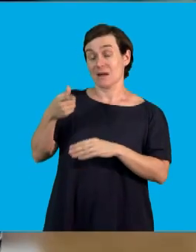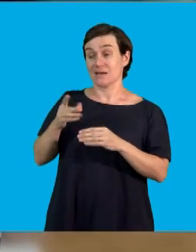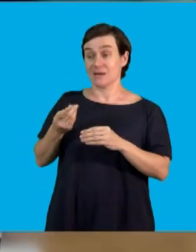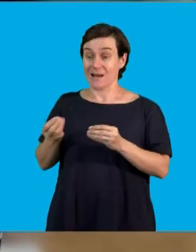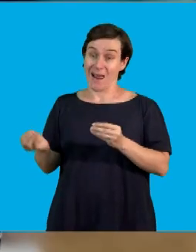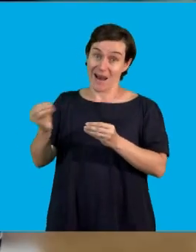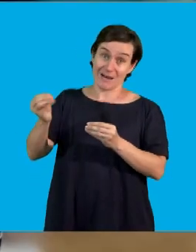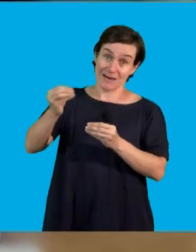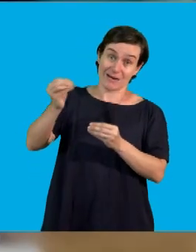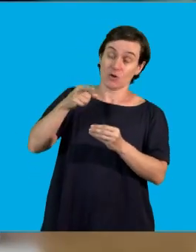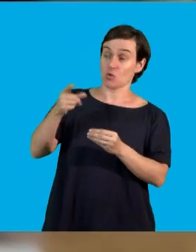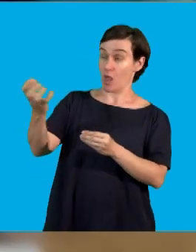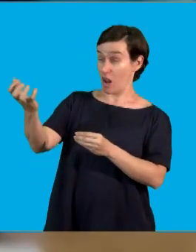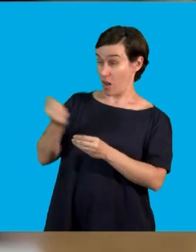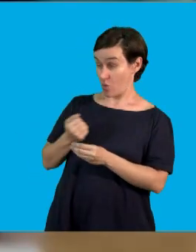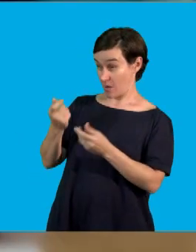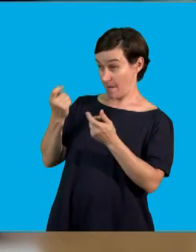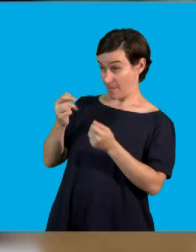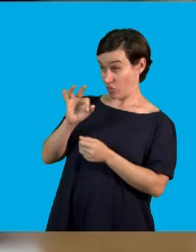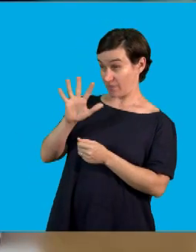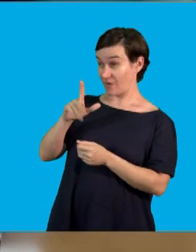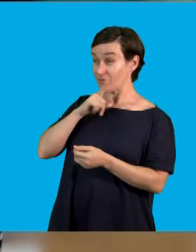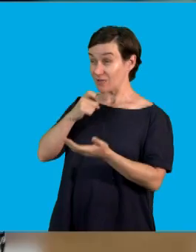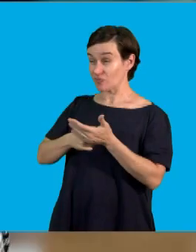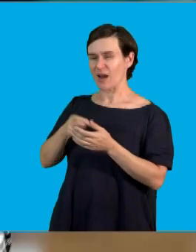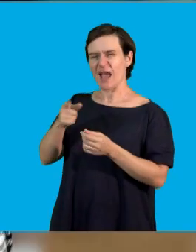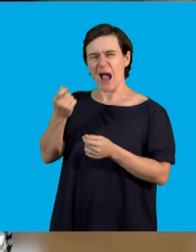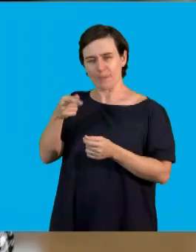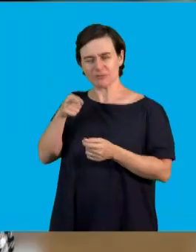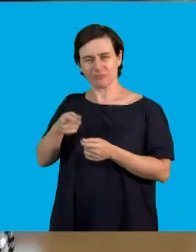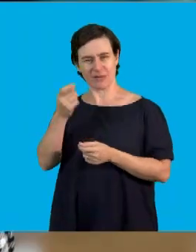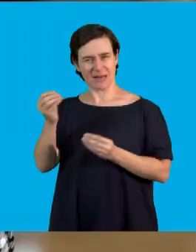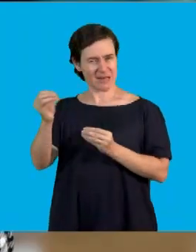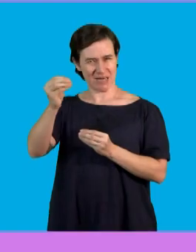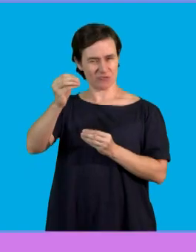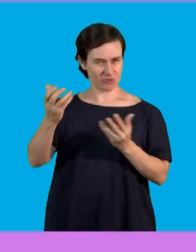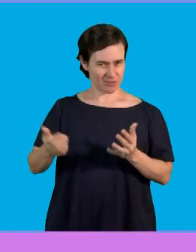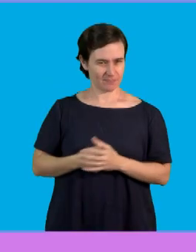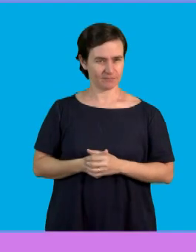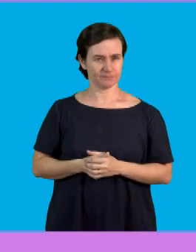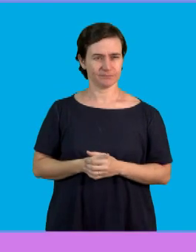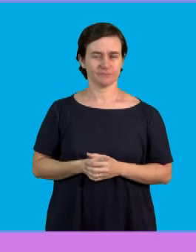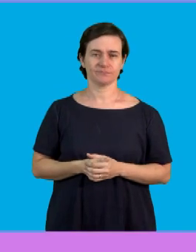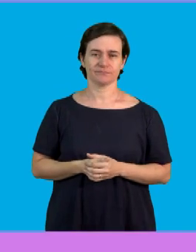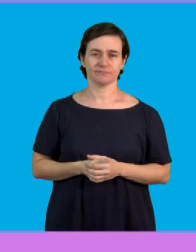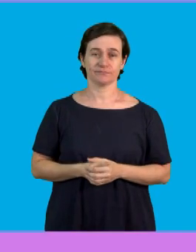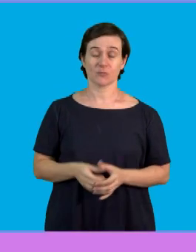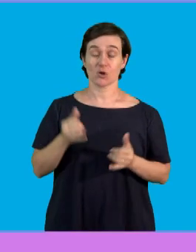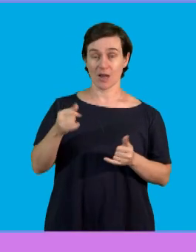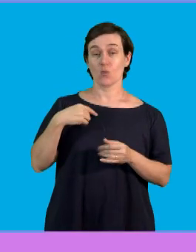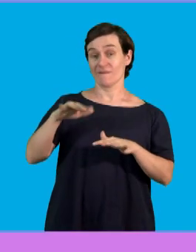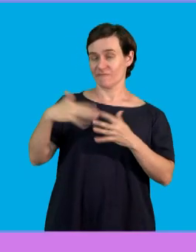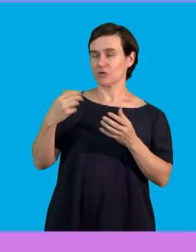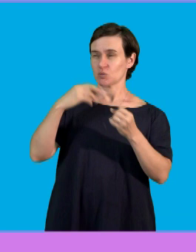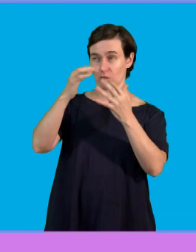on top of the loan amount, of which was 35,000. So now, having our answer in number